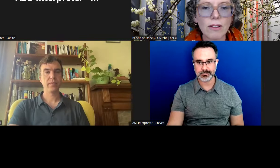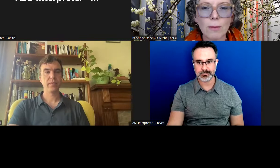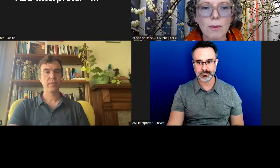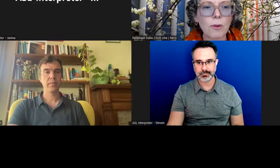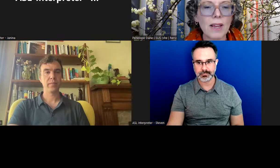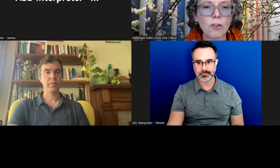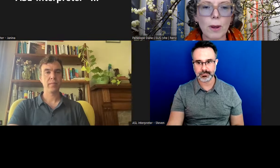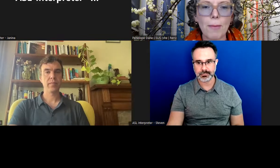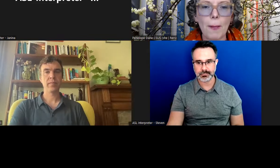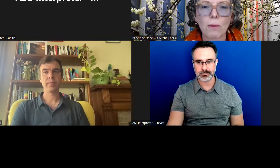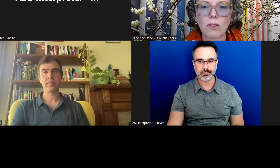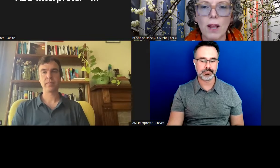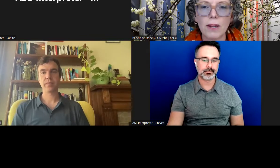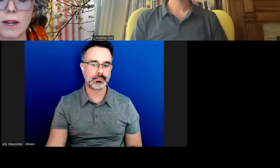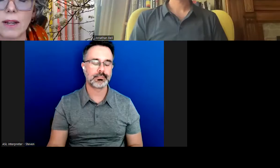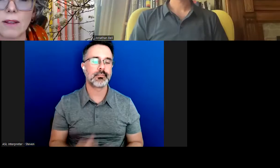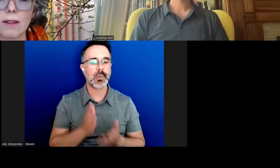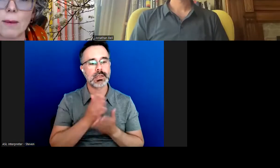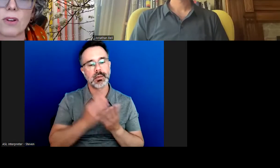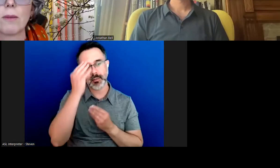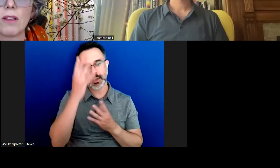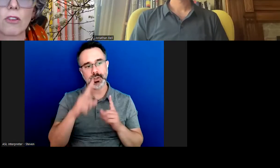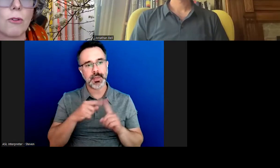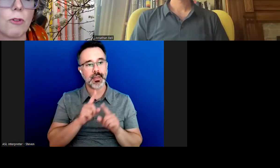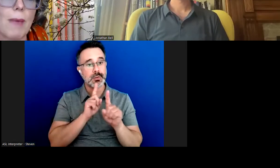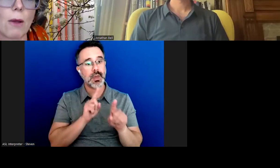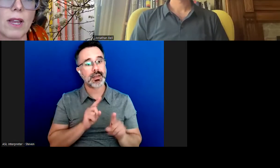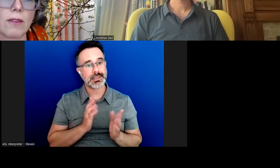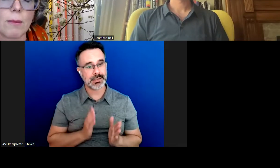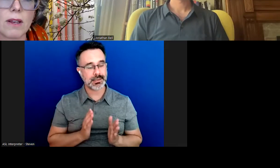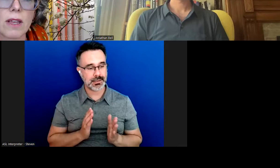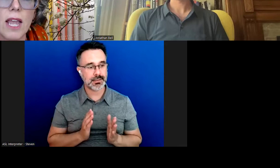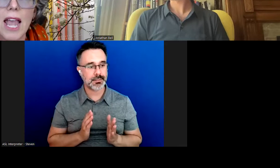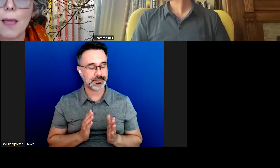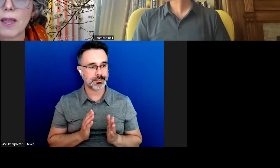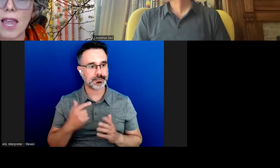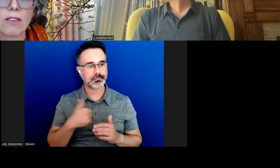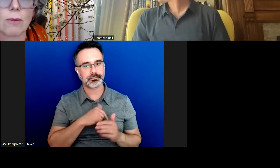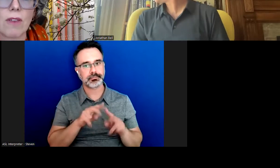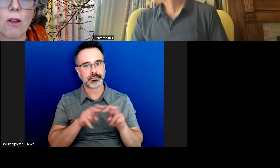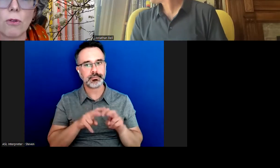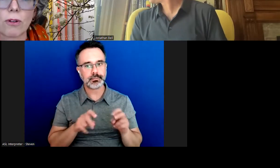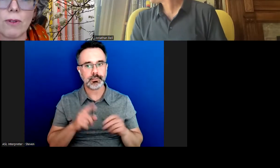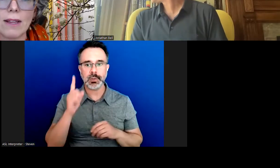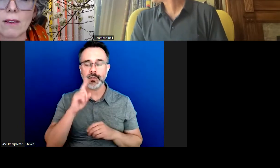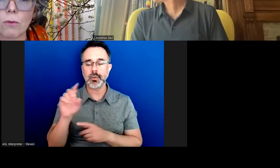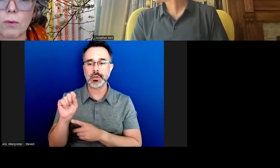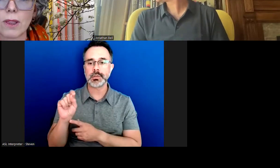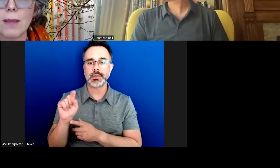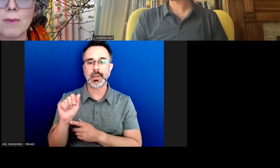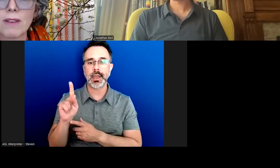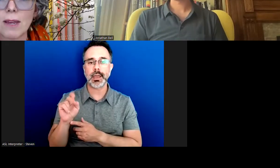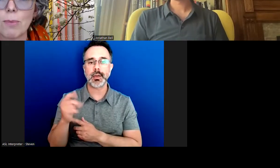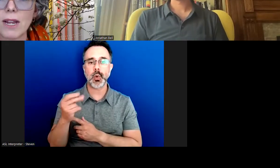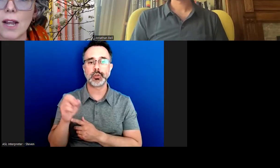So here's some information about the respondents and participants whose feedback we examined. In the case of stakeholder events, we